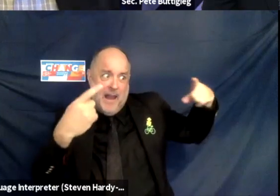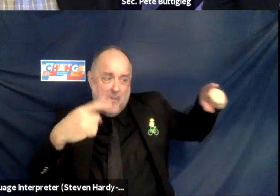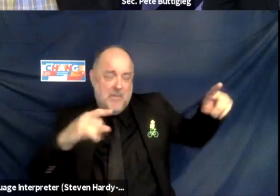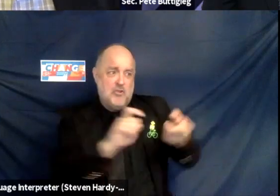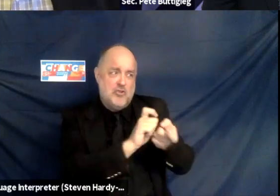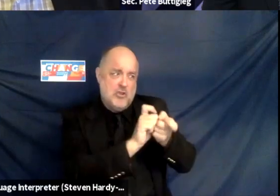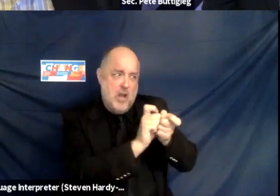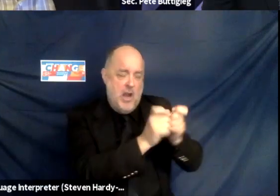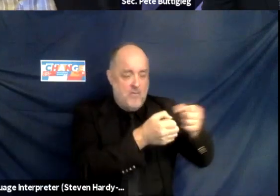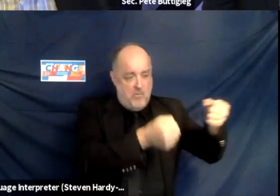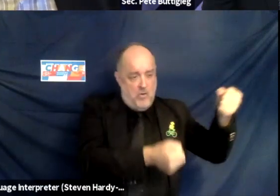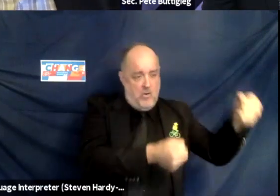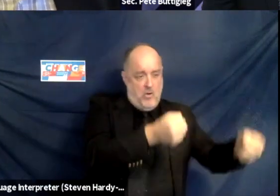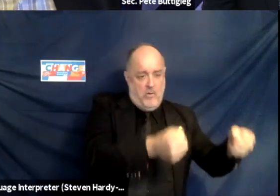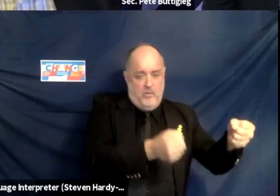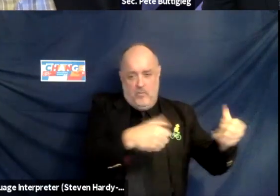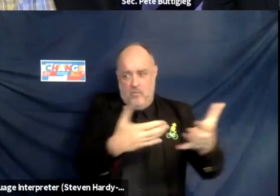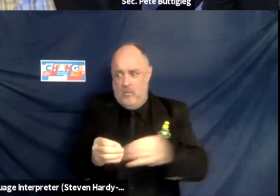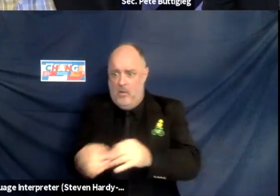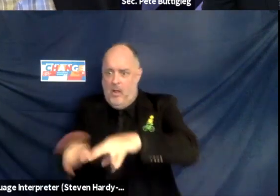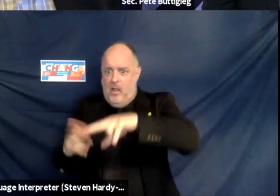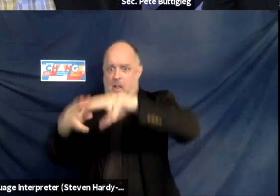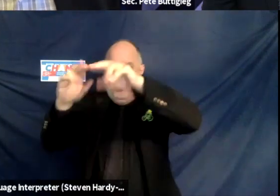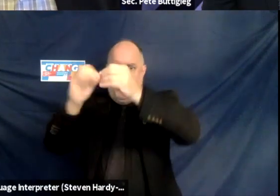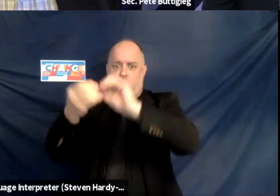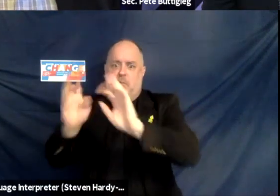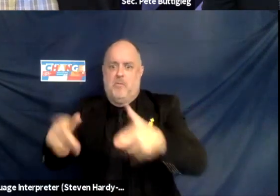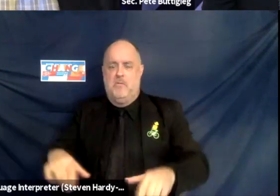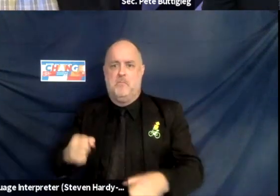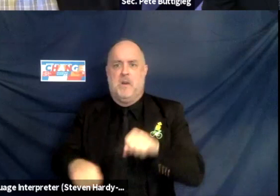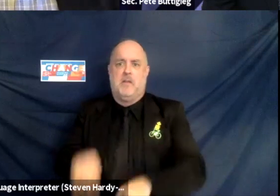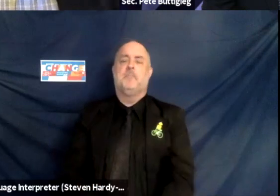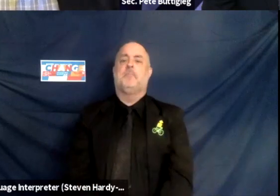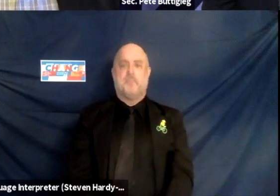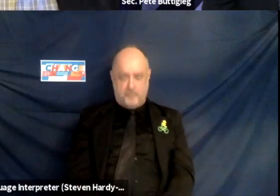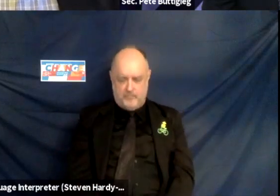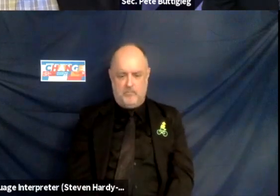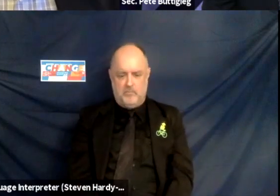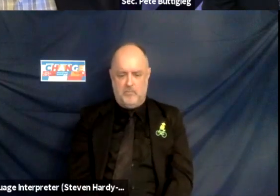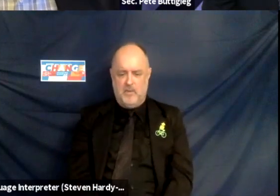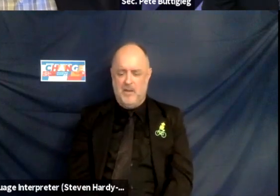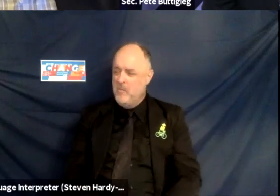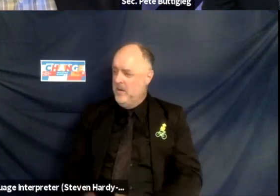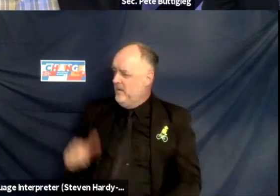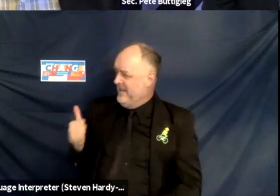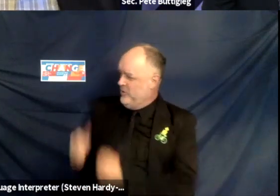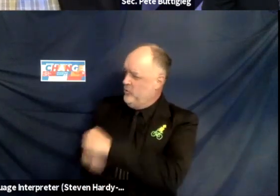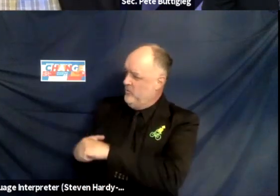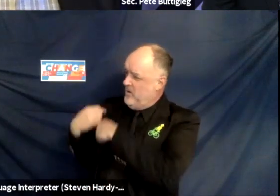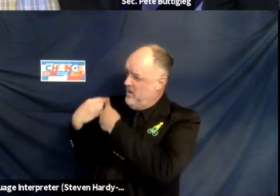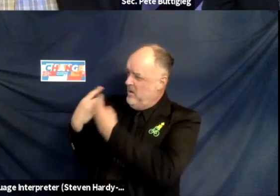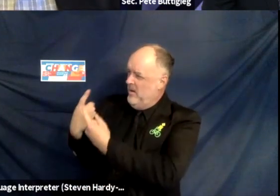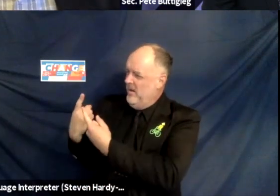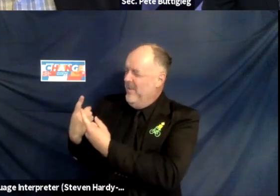and increasing people biking more possible. Over a decade, we've been told, for longer than